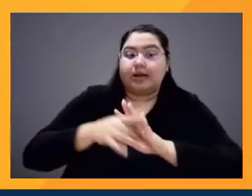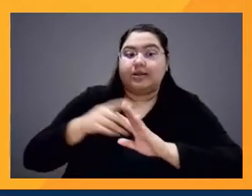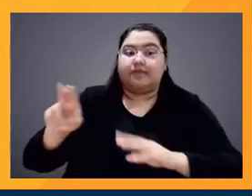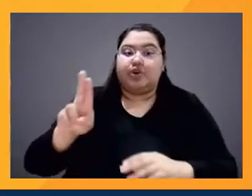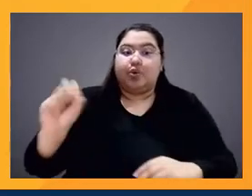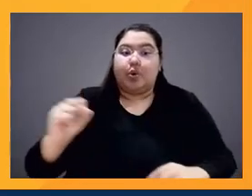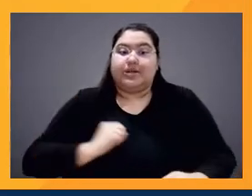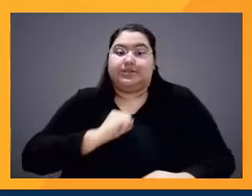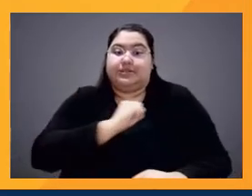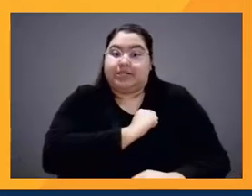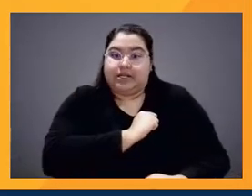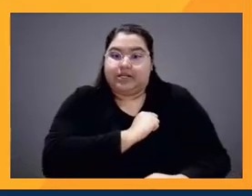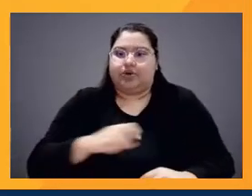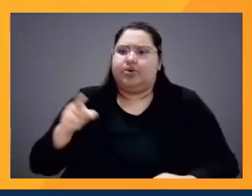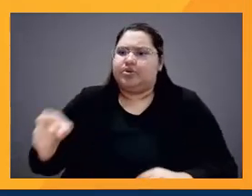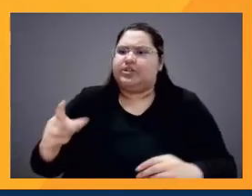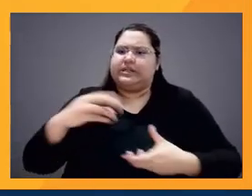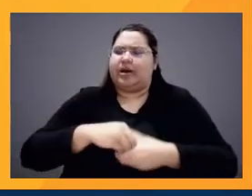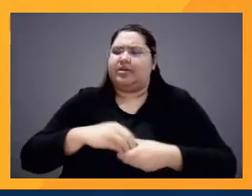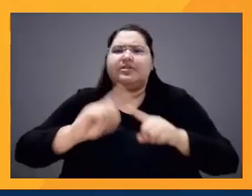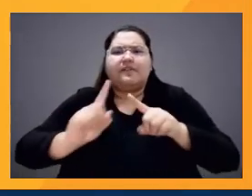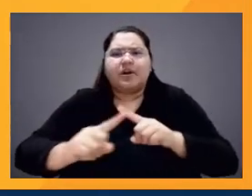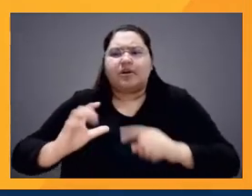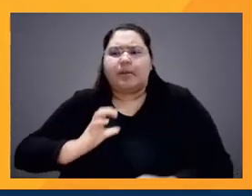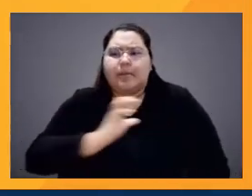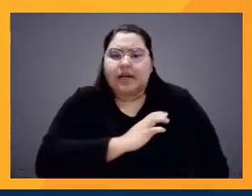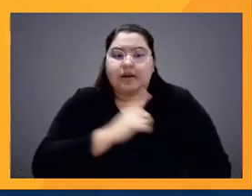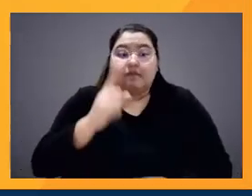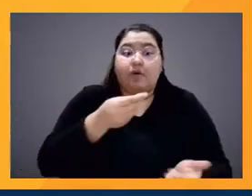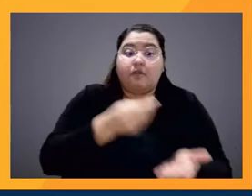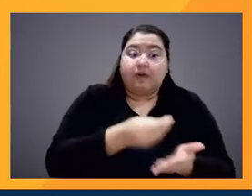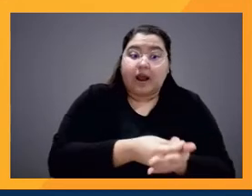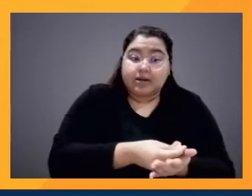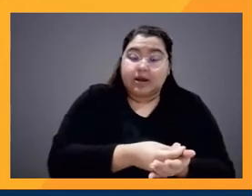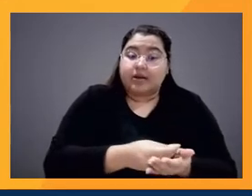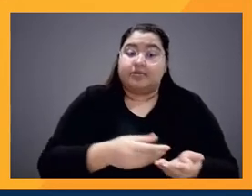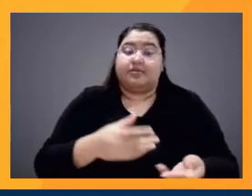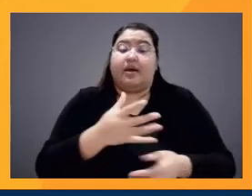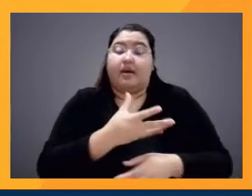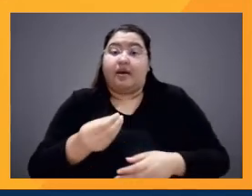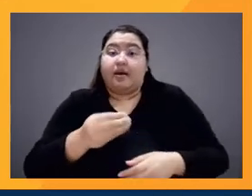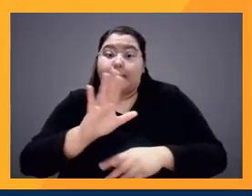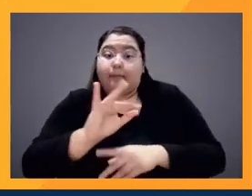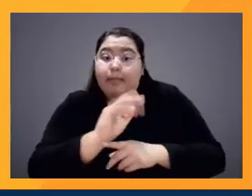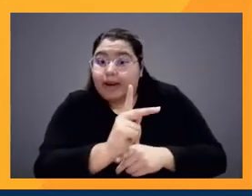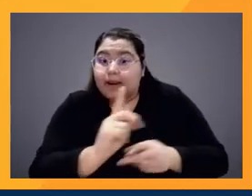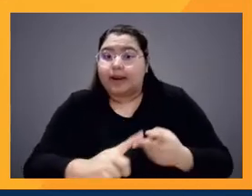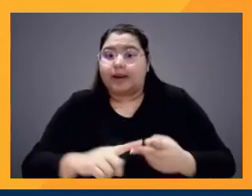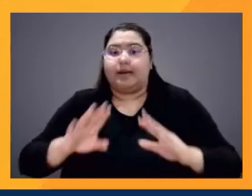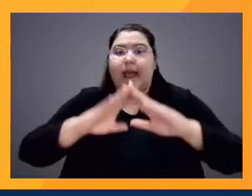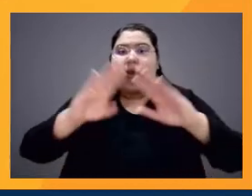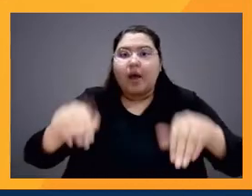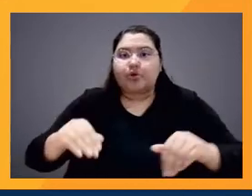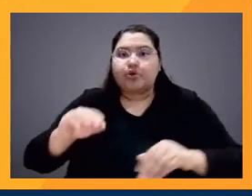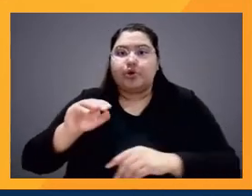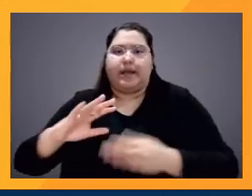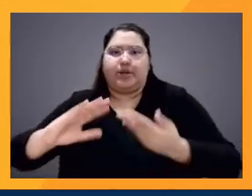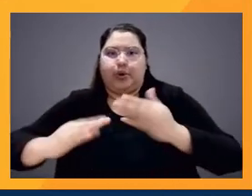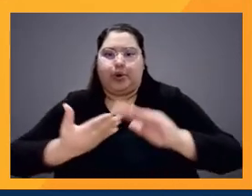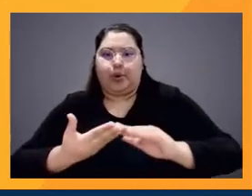Natural Resources, and the Committee on Indian Affairs. This panel will feature a special interview with Isabella